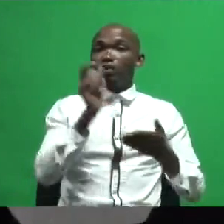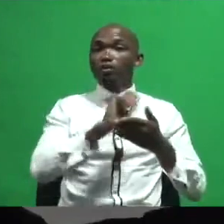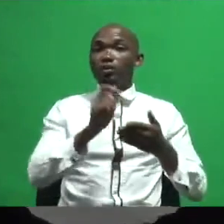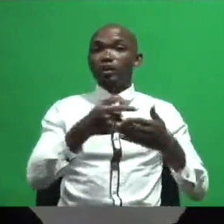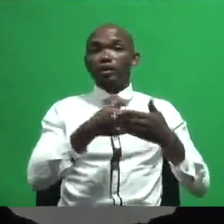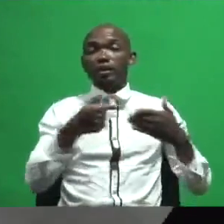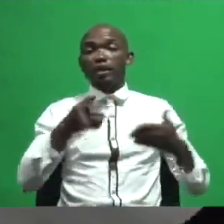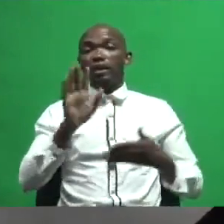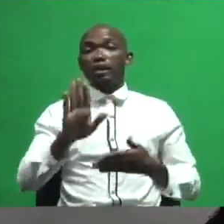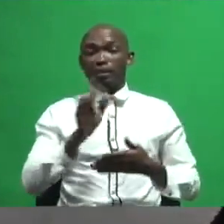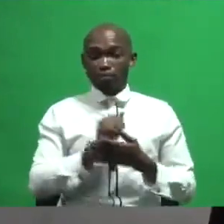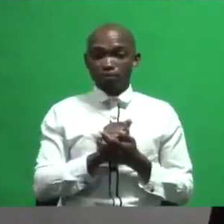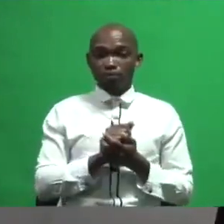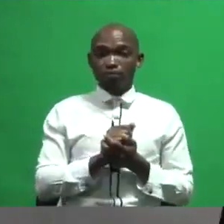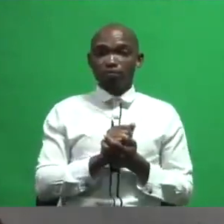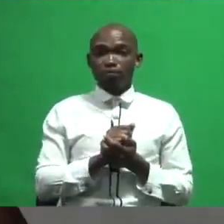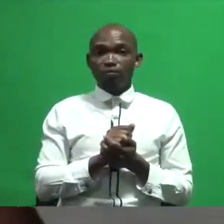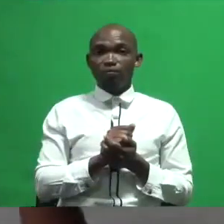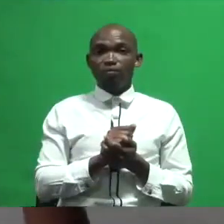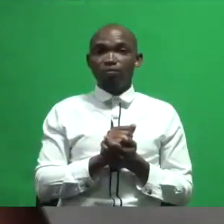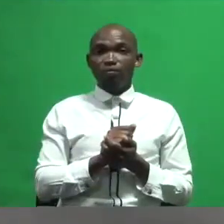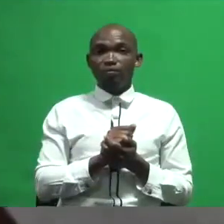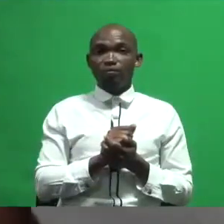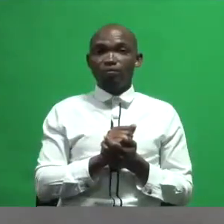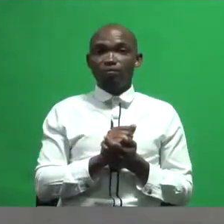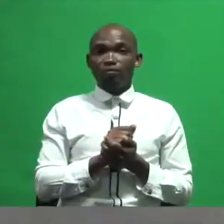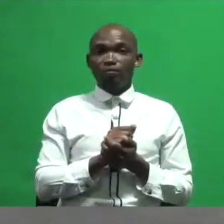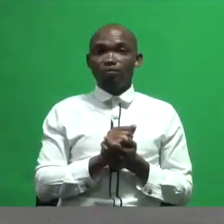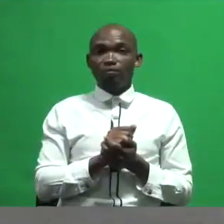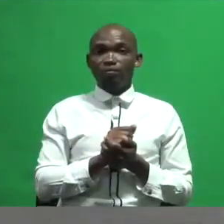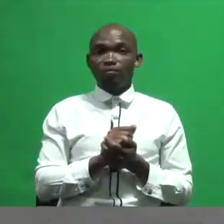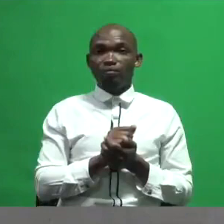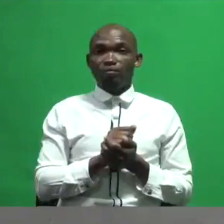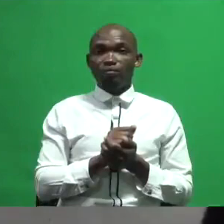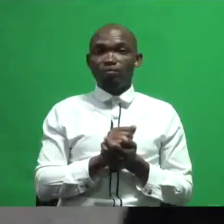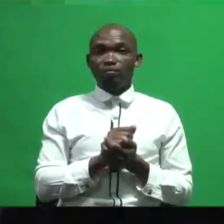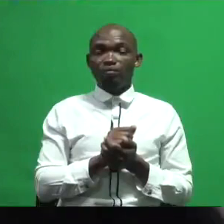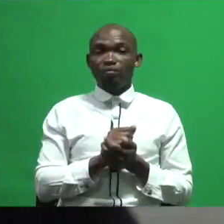I want you to write their names. This will be your homework.